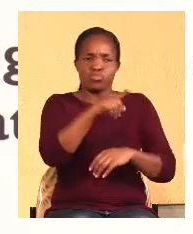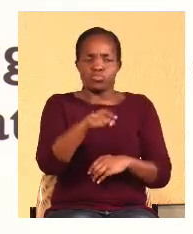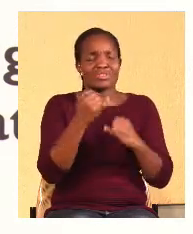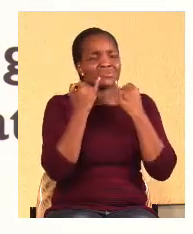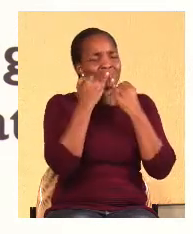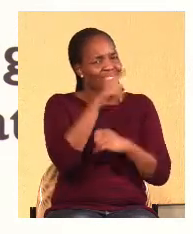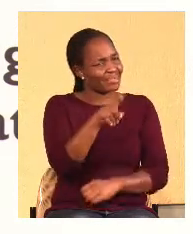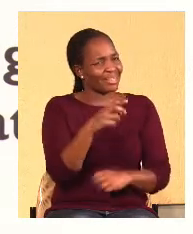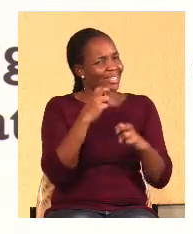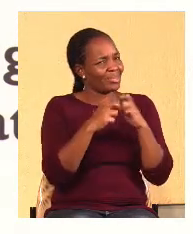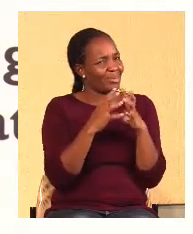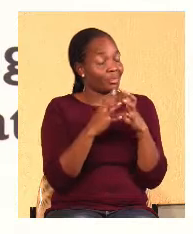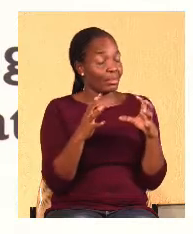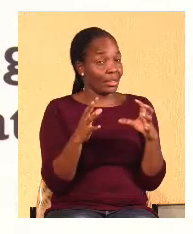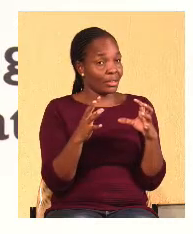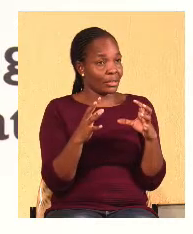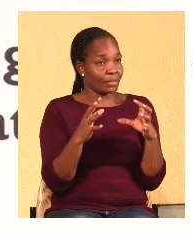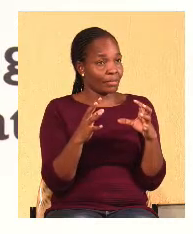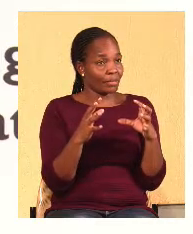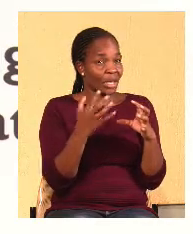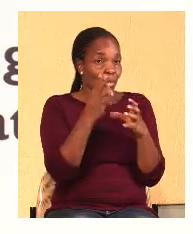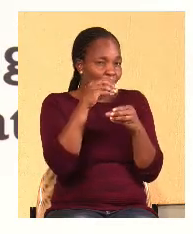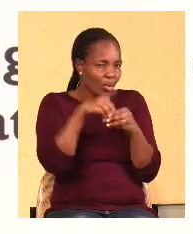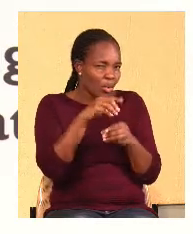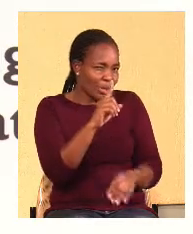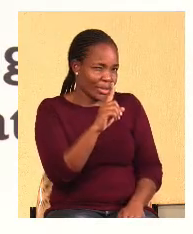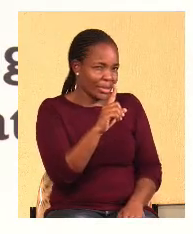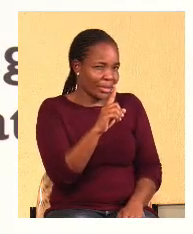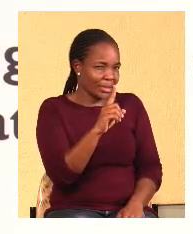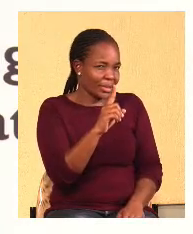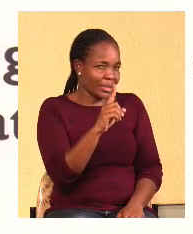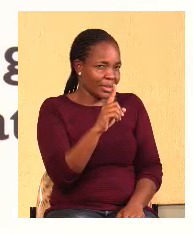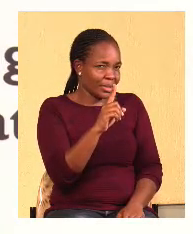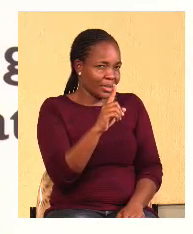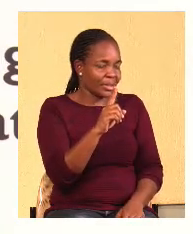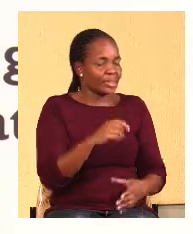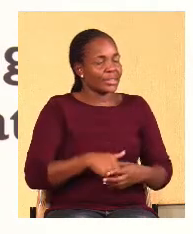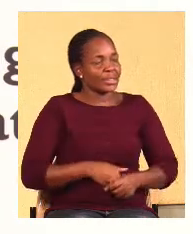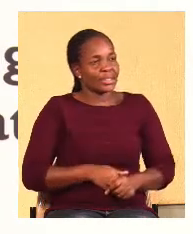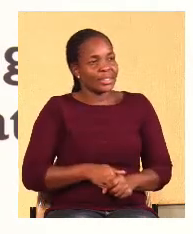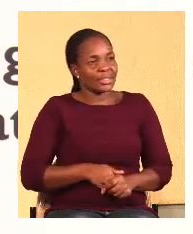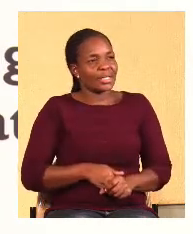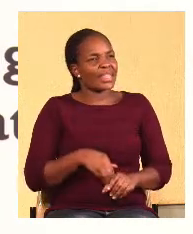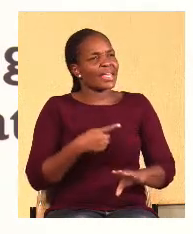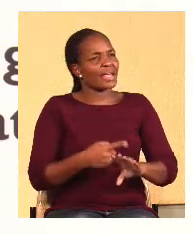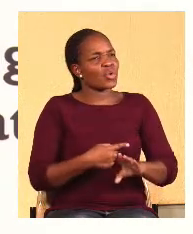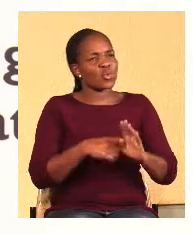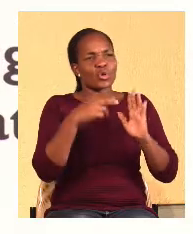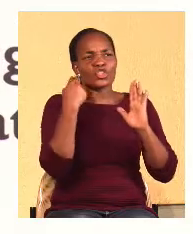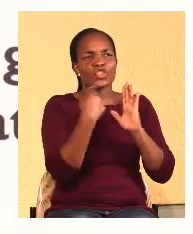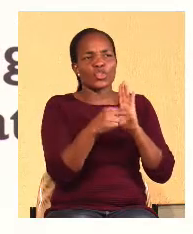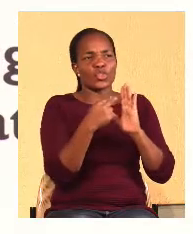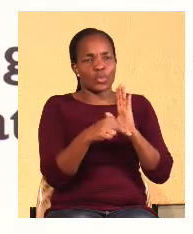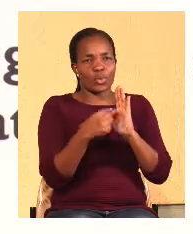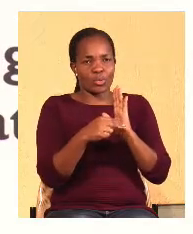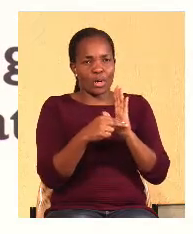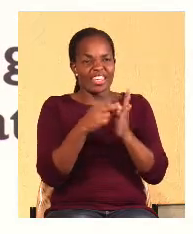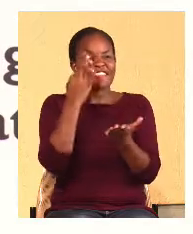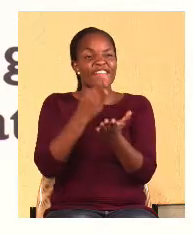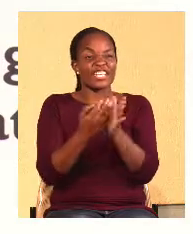doesn't capture all of it, but what we are saying is, we know the normal rules of evidence would